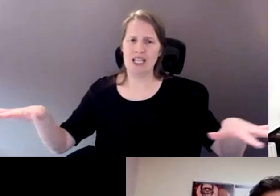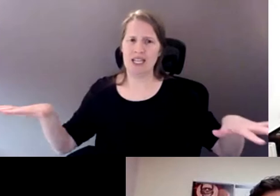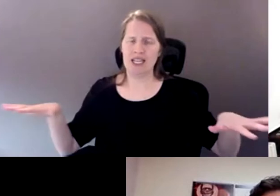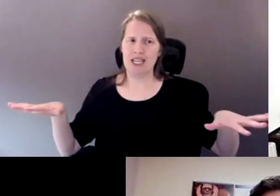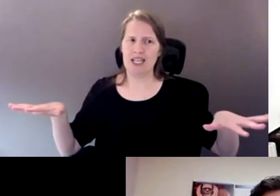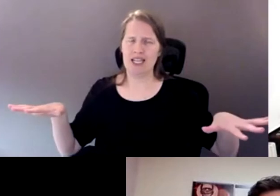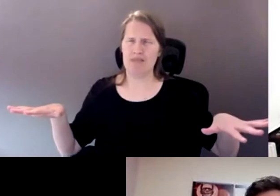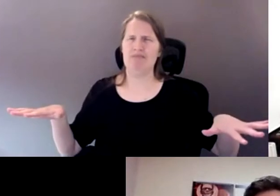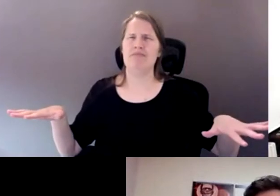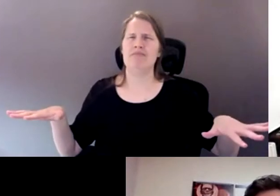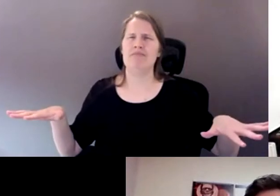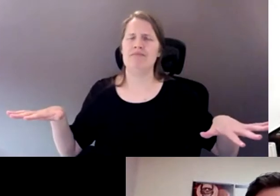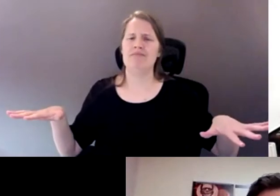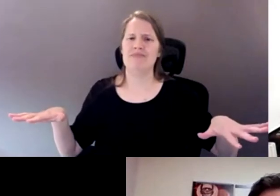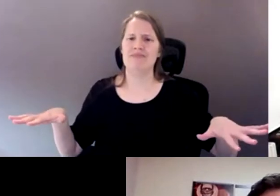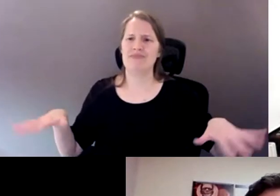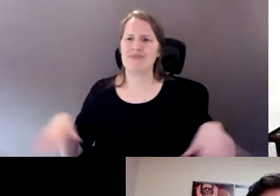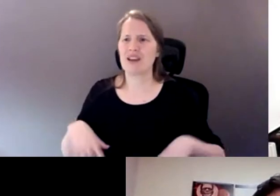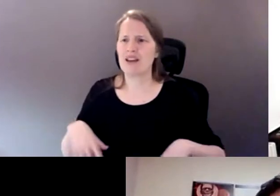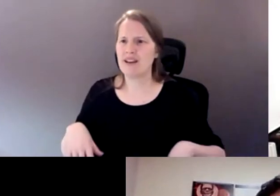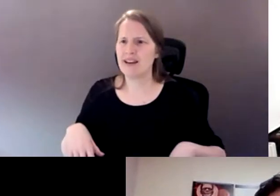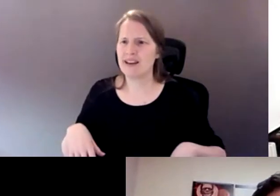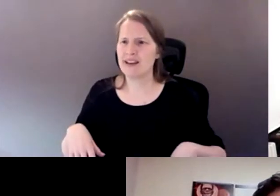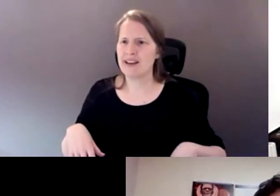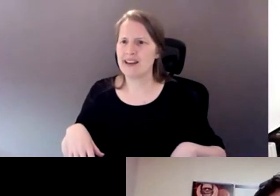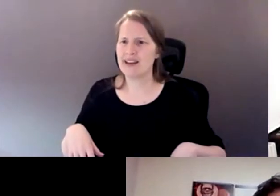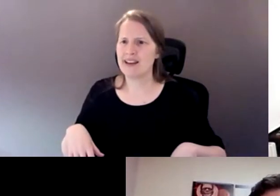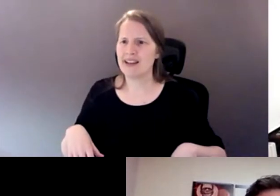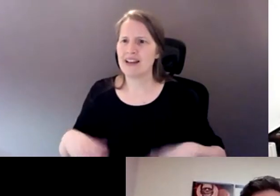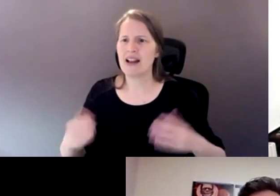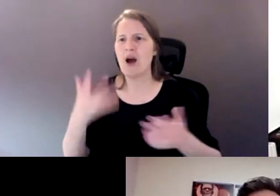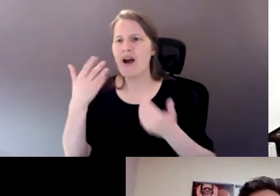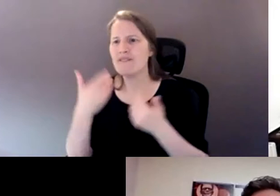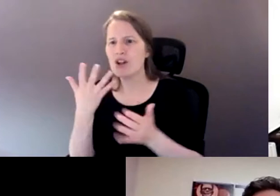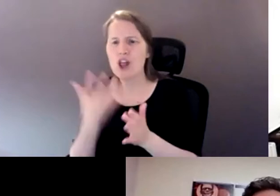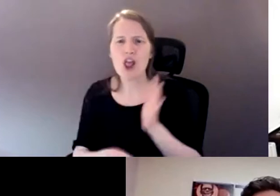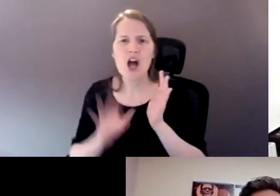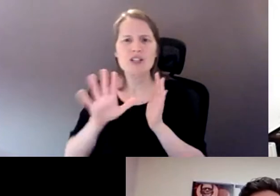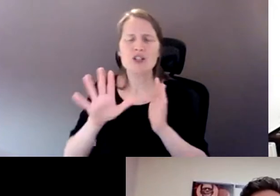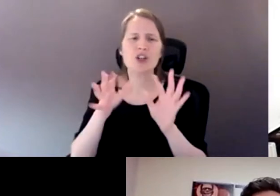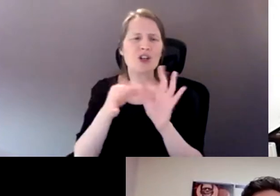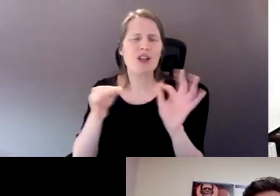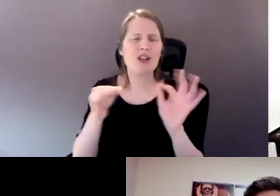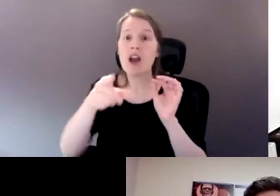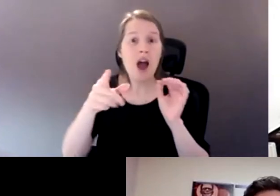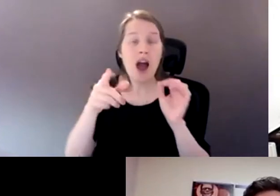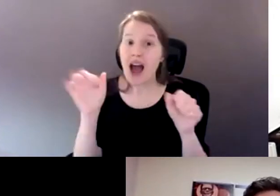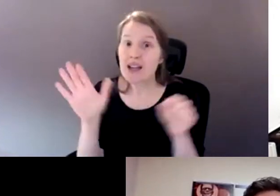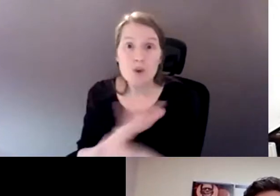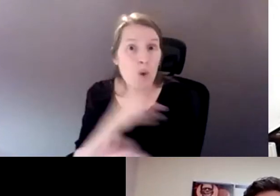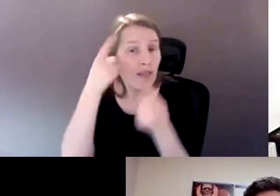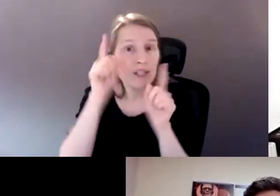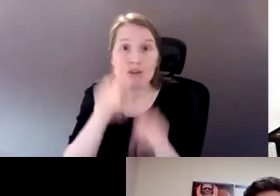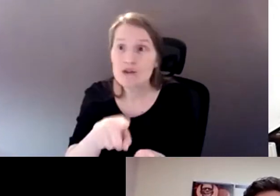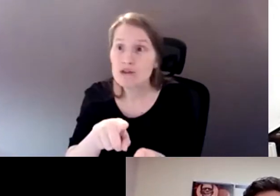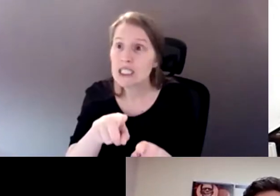that well, I wish Professor Lefkowitz was, I've lost the exact wording in the thread. No, but I totally agree. Of course, you know,